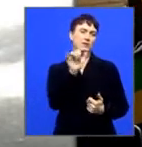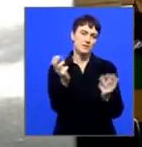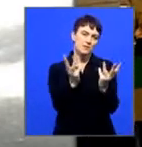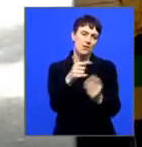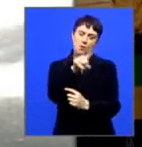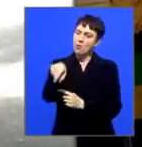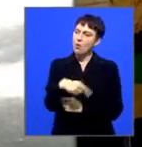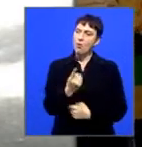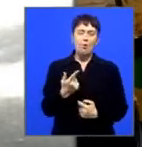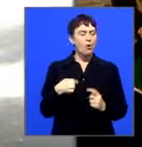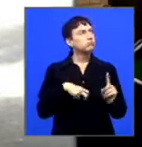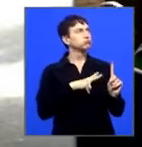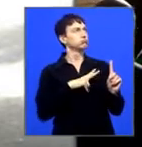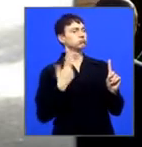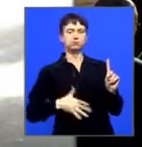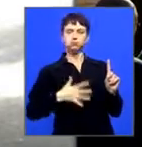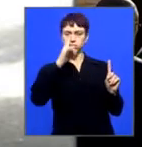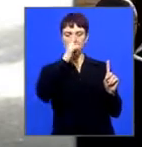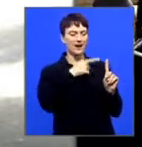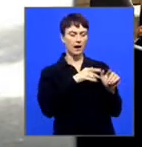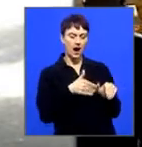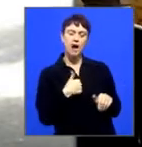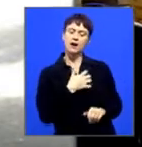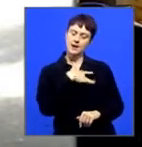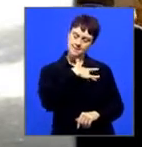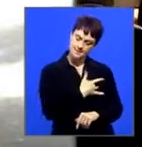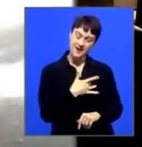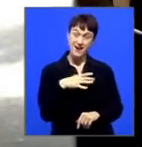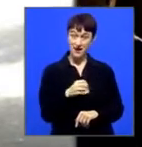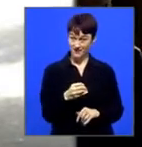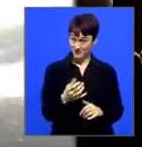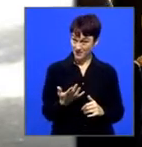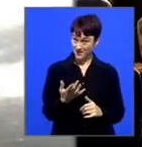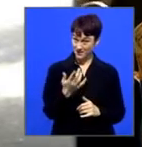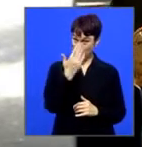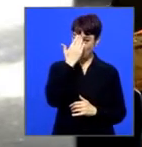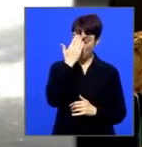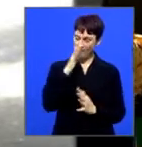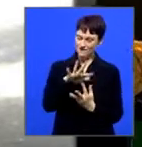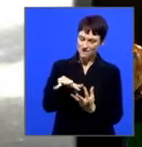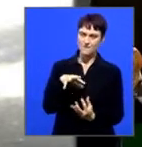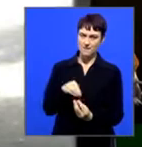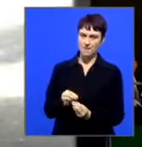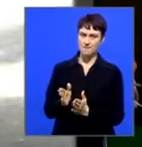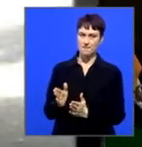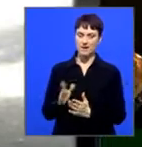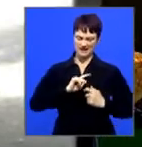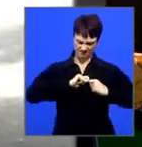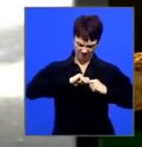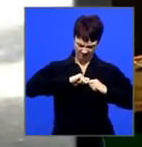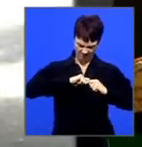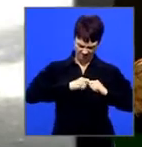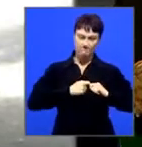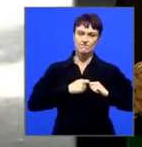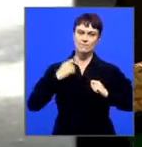nation, I think you're understanding what Mandela meant to his family when you see the grief